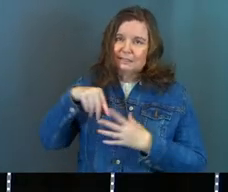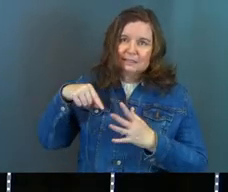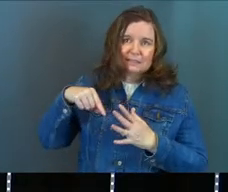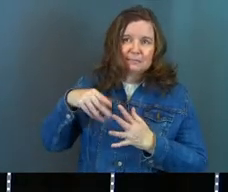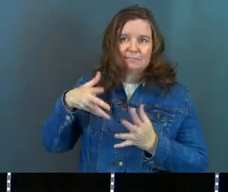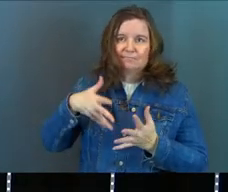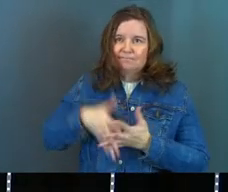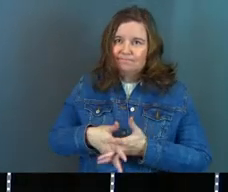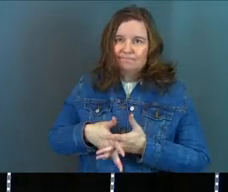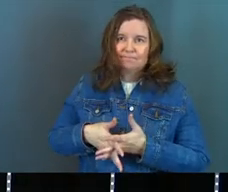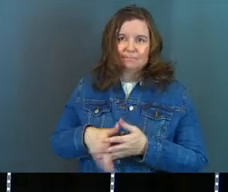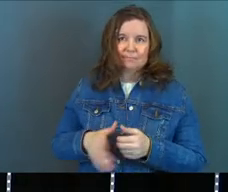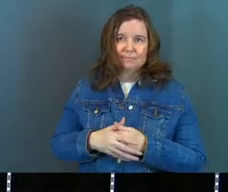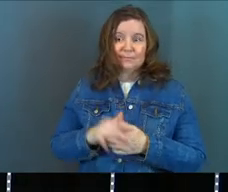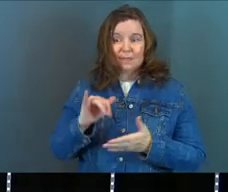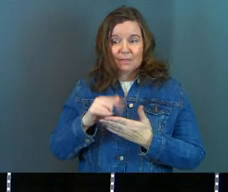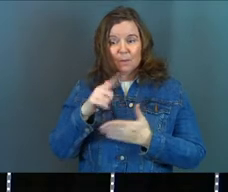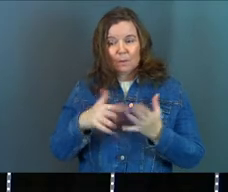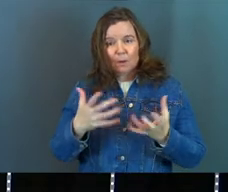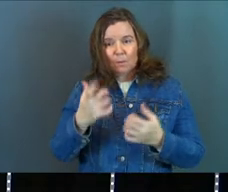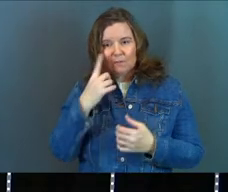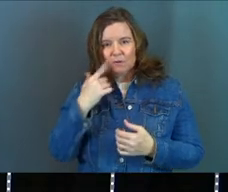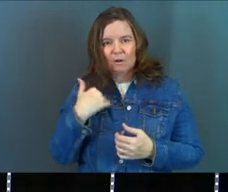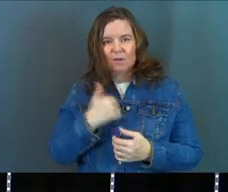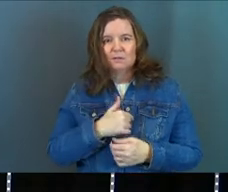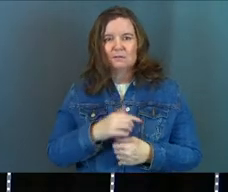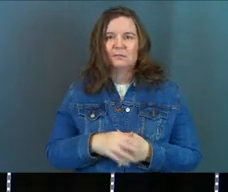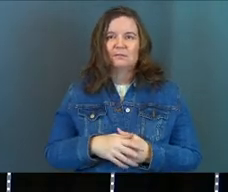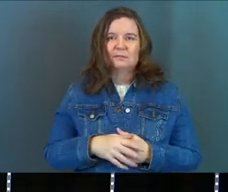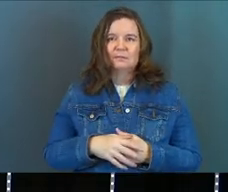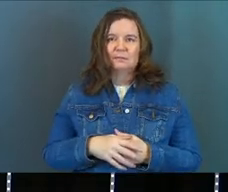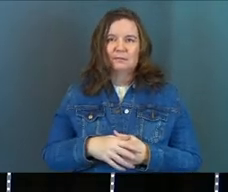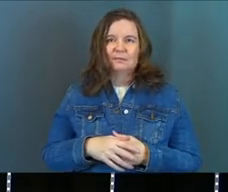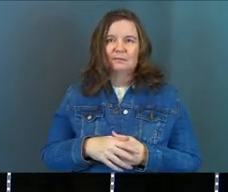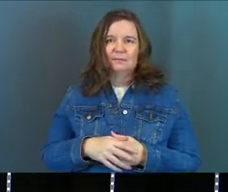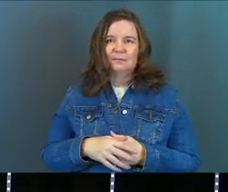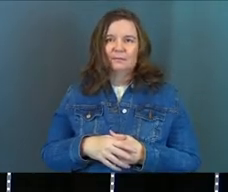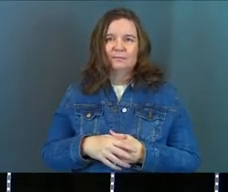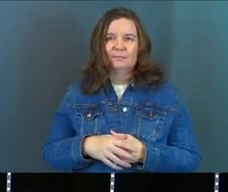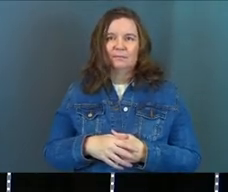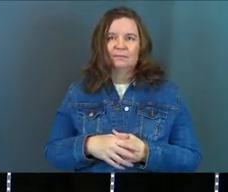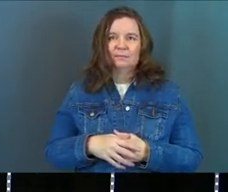deeply. And that's what I want for us.